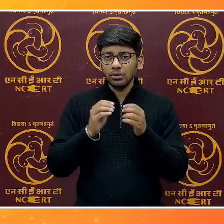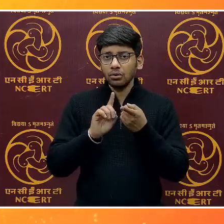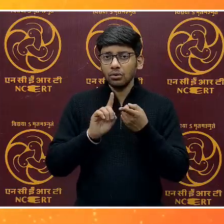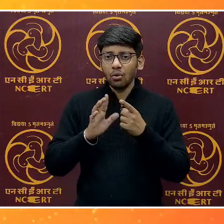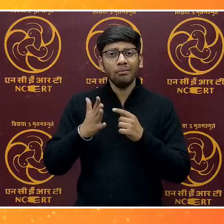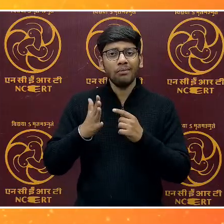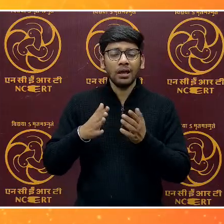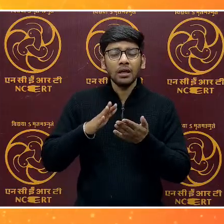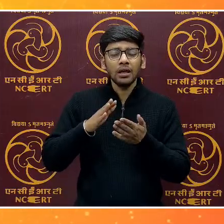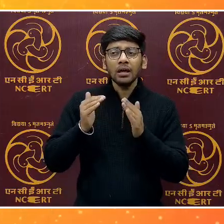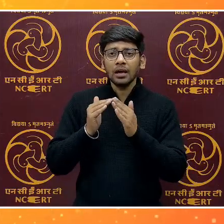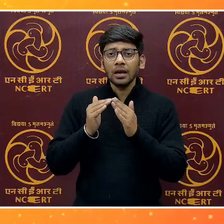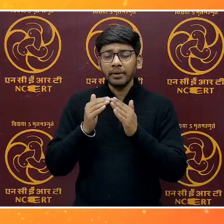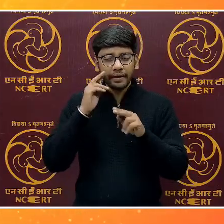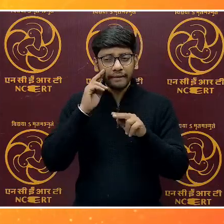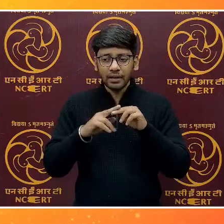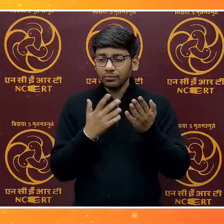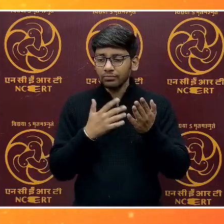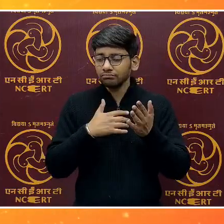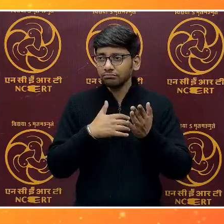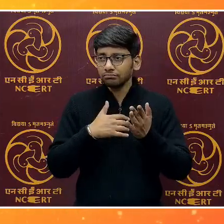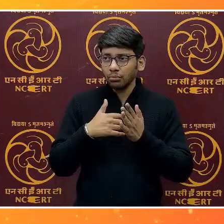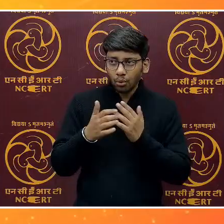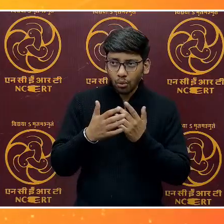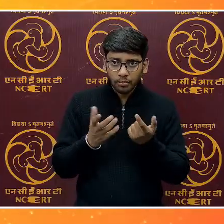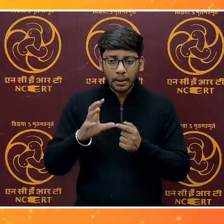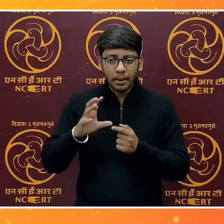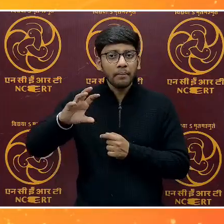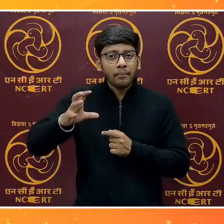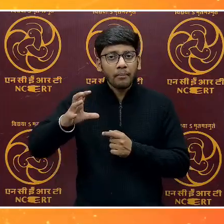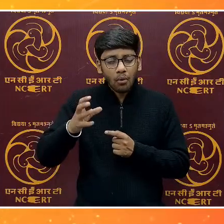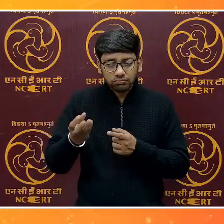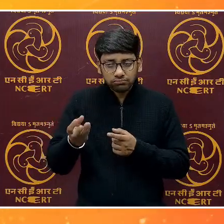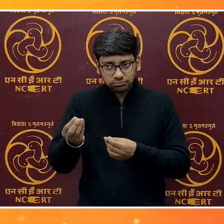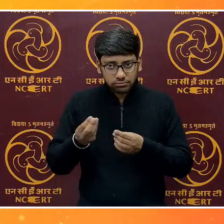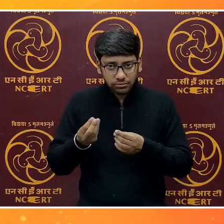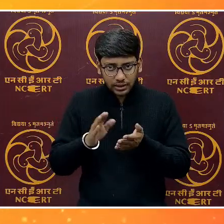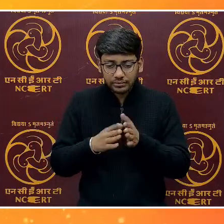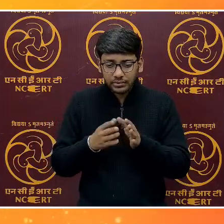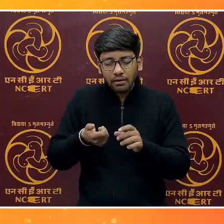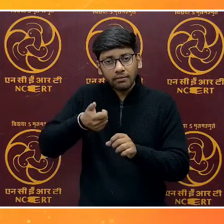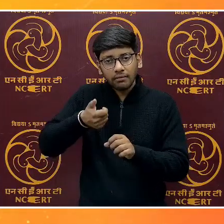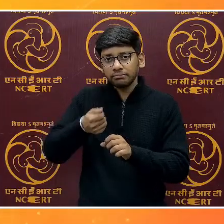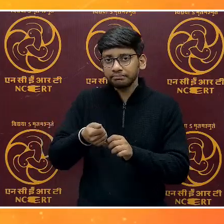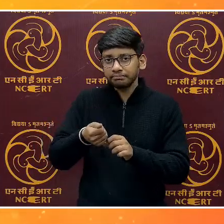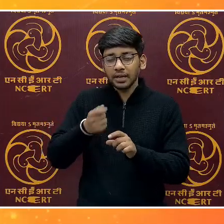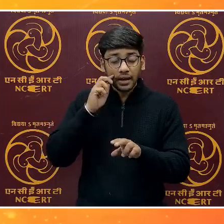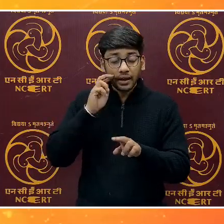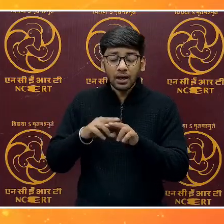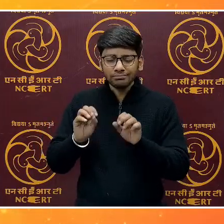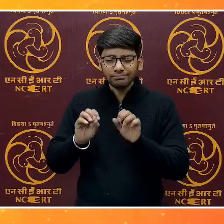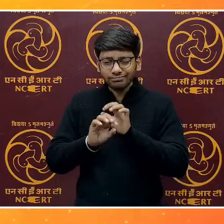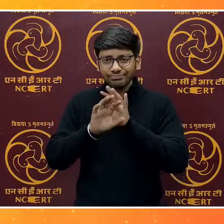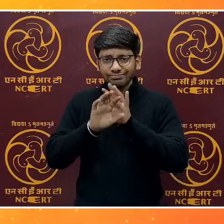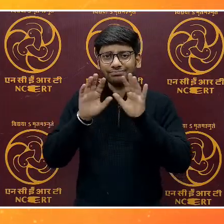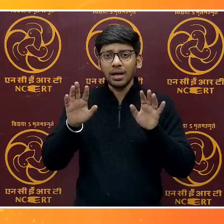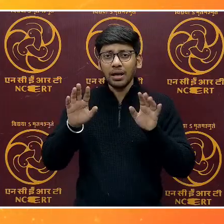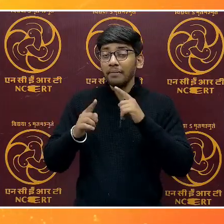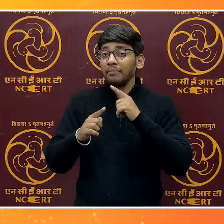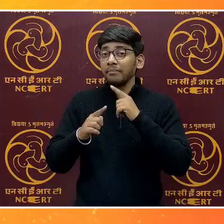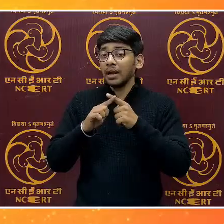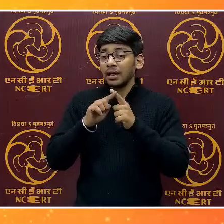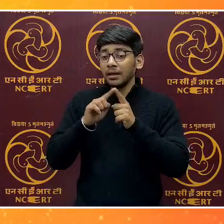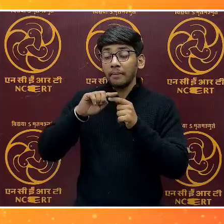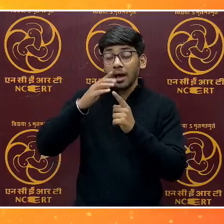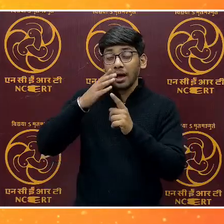torch on the ball. You will see on your own that the ball brightens where you are showing the torch, and the other side